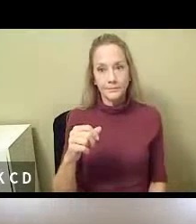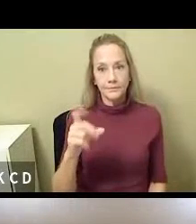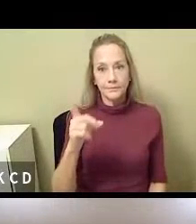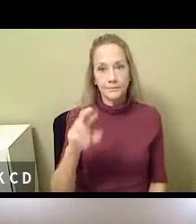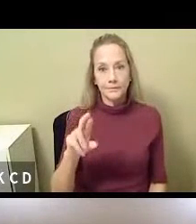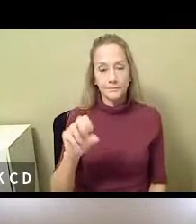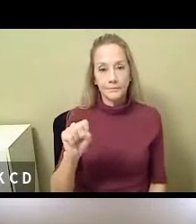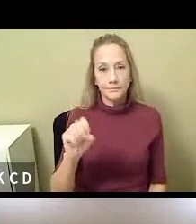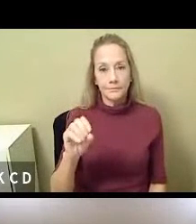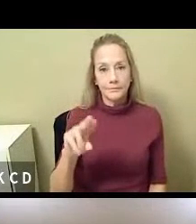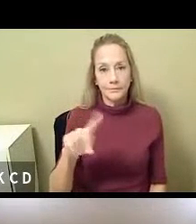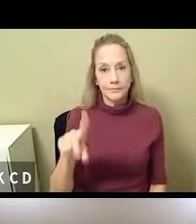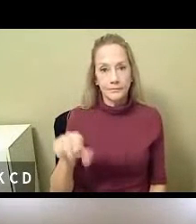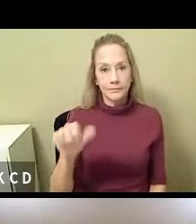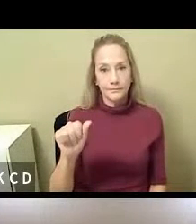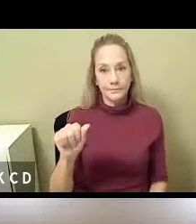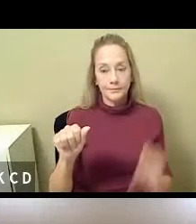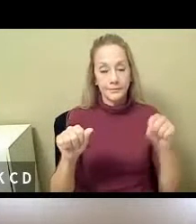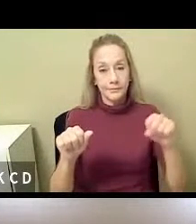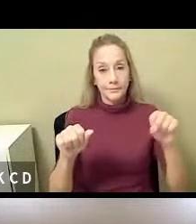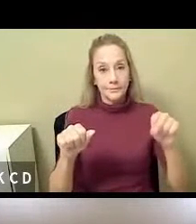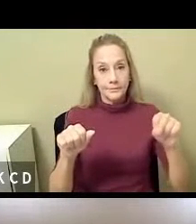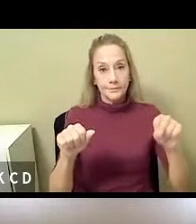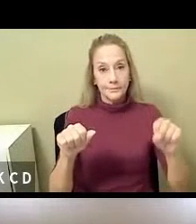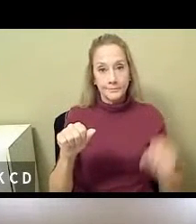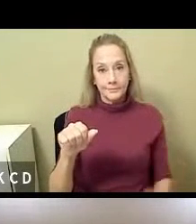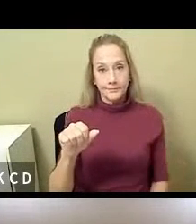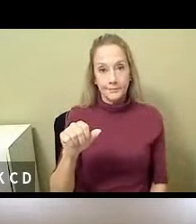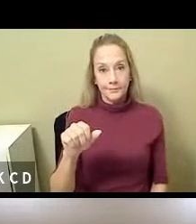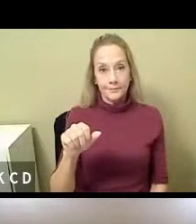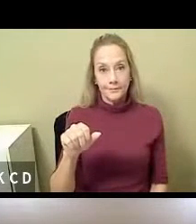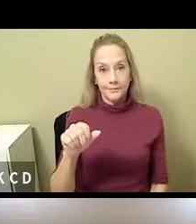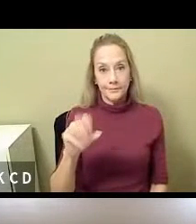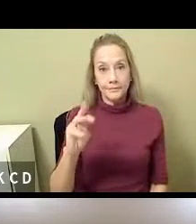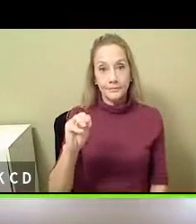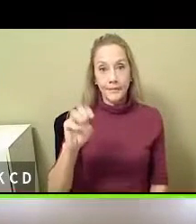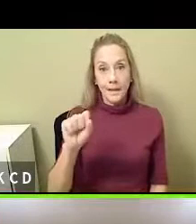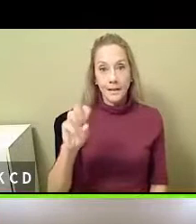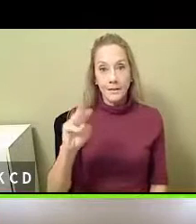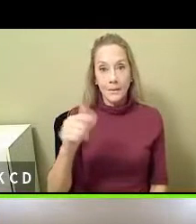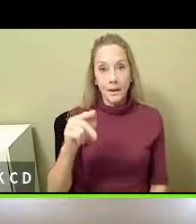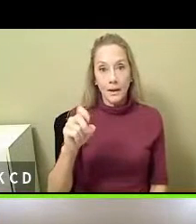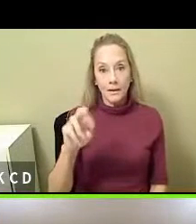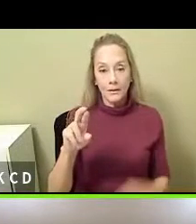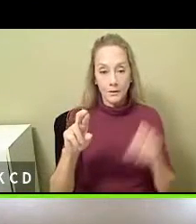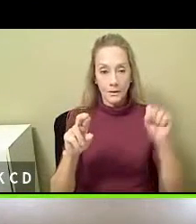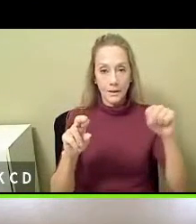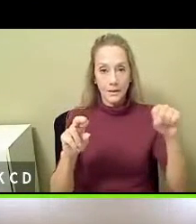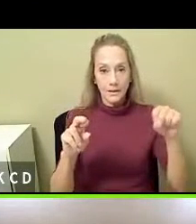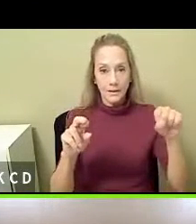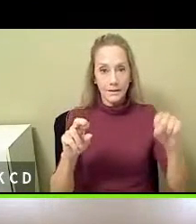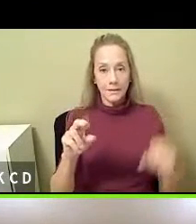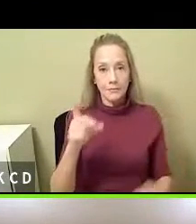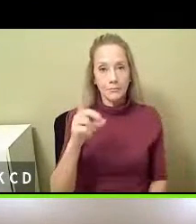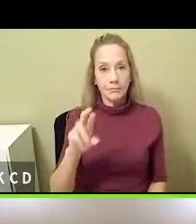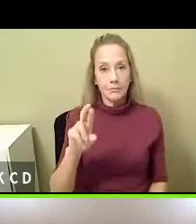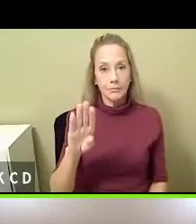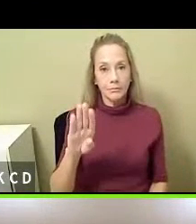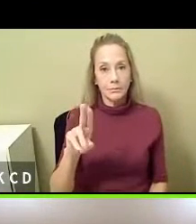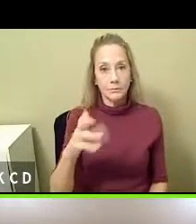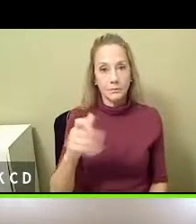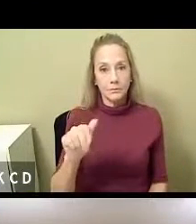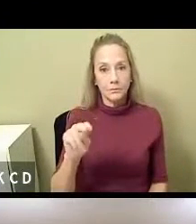Dr. Sousa? Yes. Ms. Wagner? Yes. And Dr.